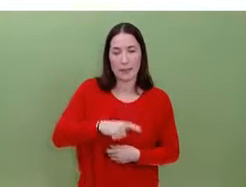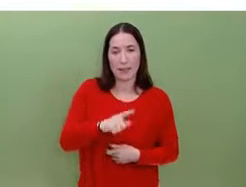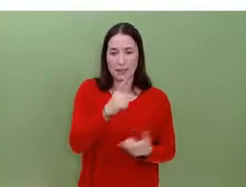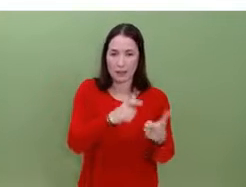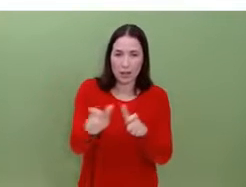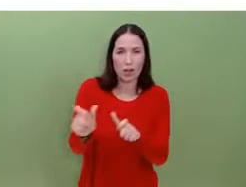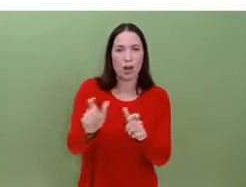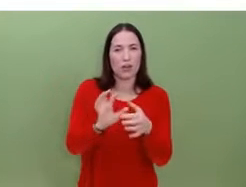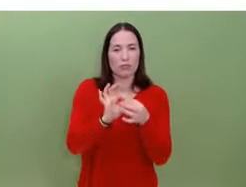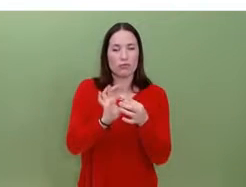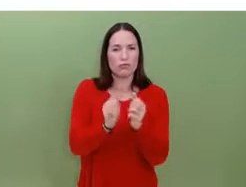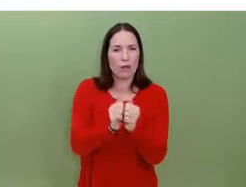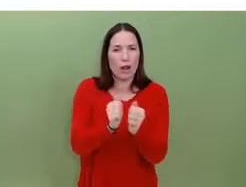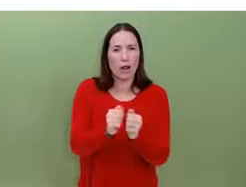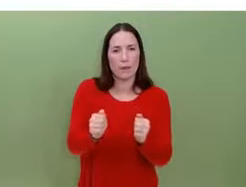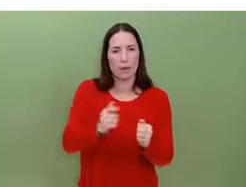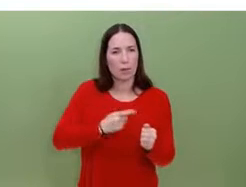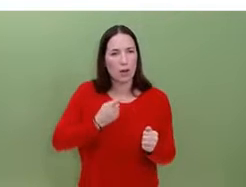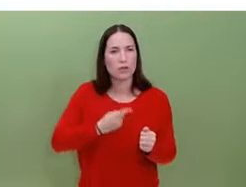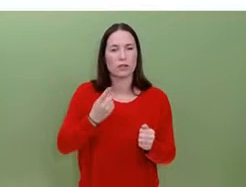and meaningful goals for young people.